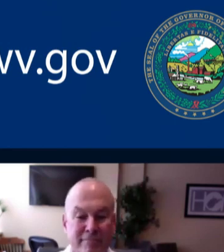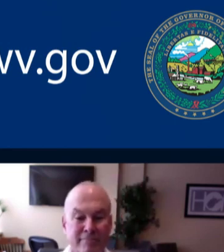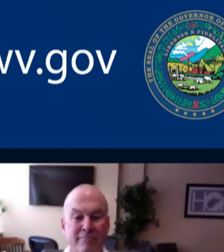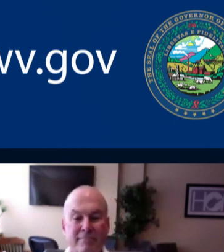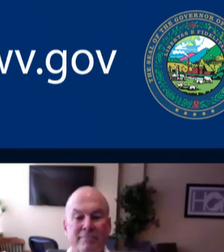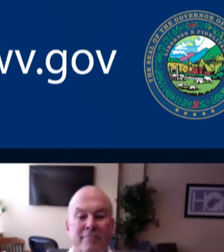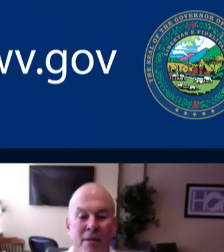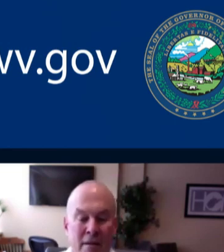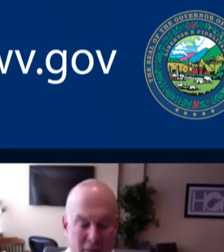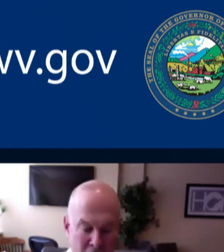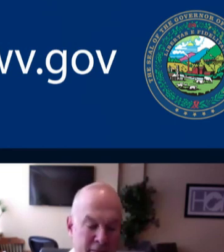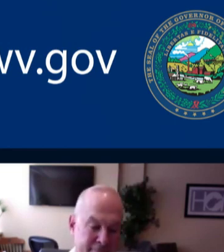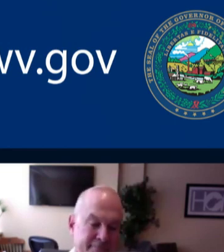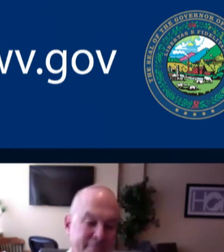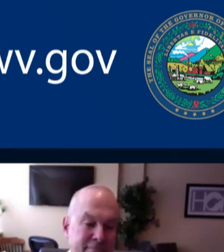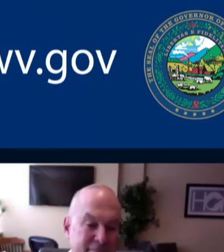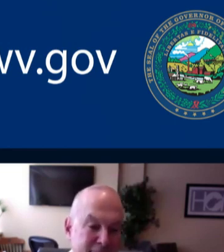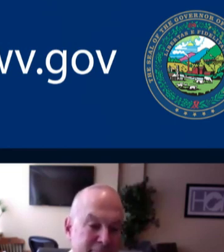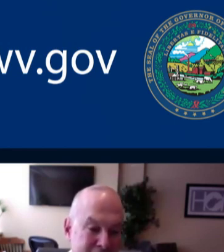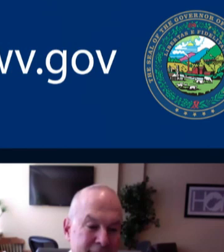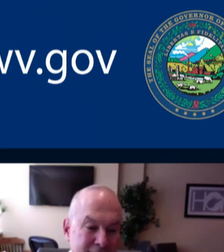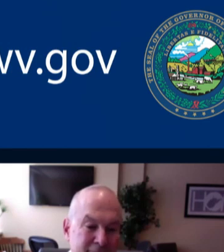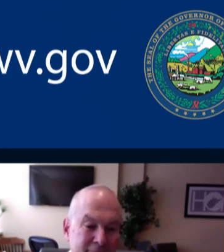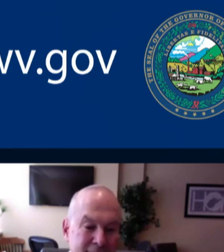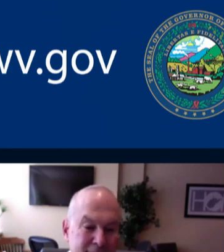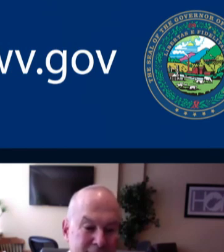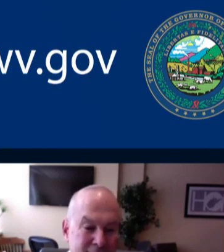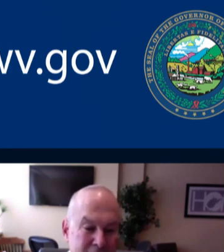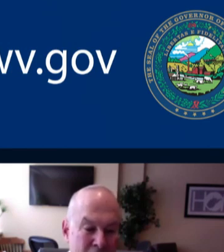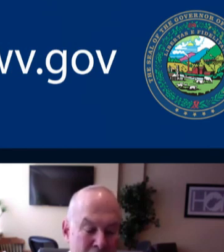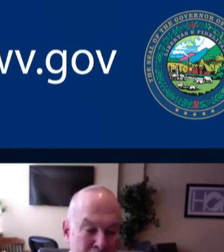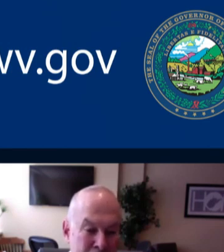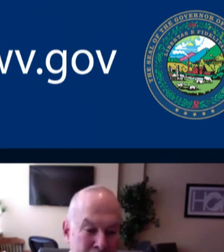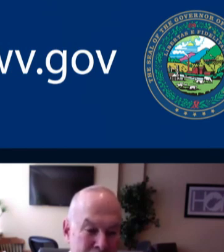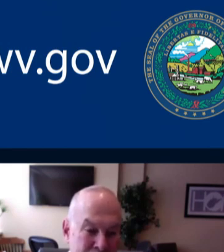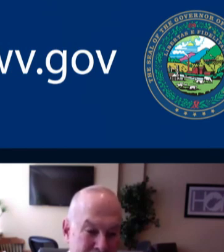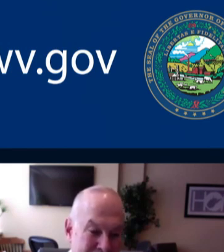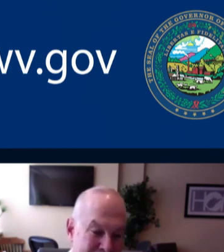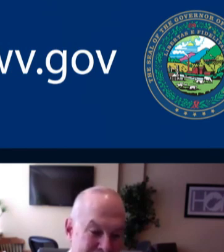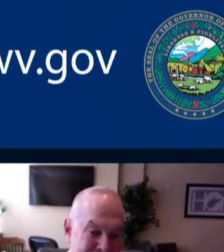medical metric, the public feedback shouldn't really matter that much. Thank you.